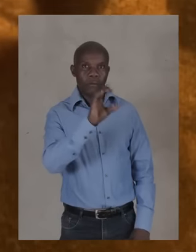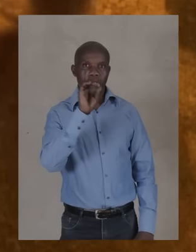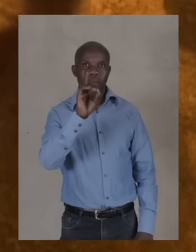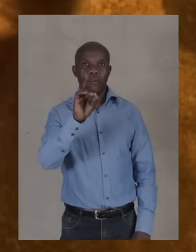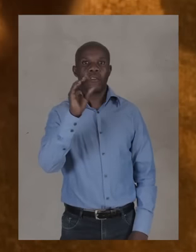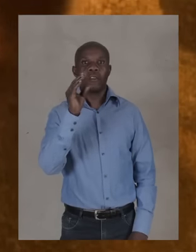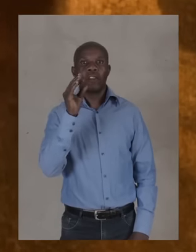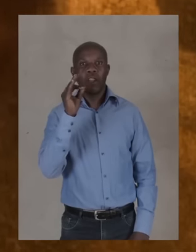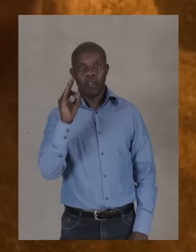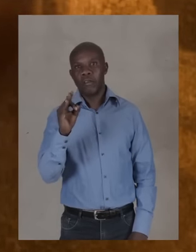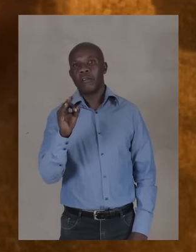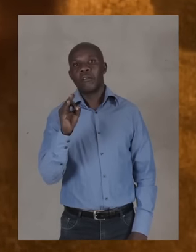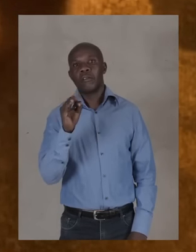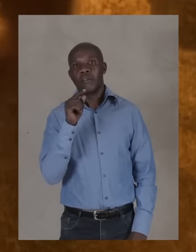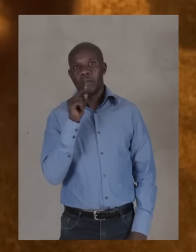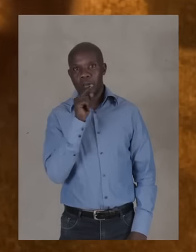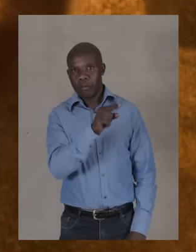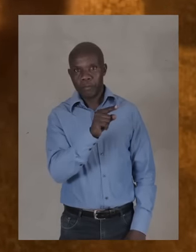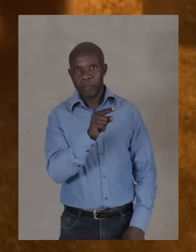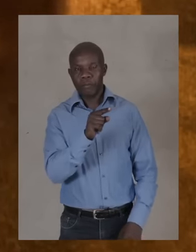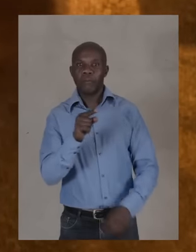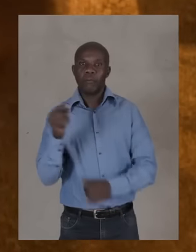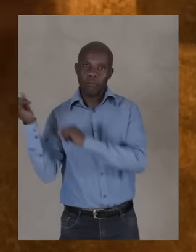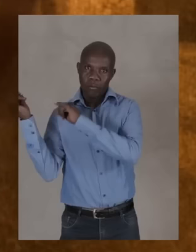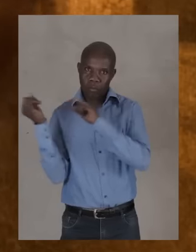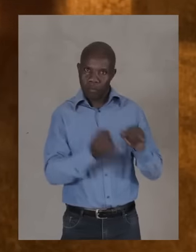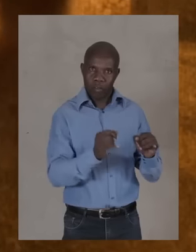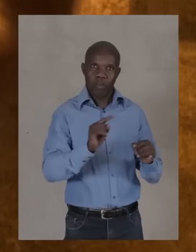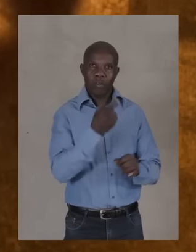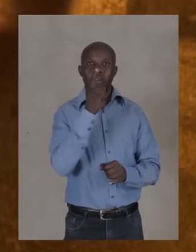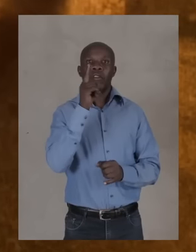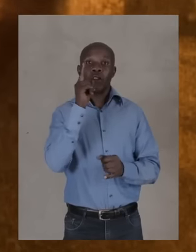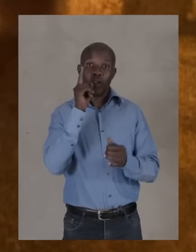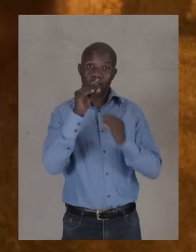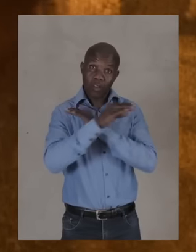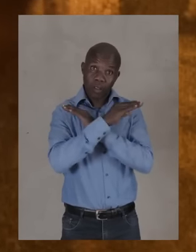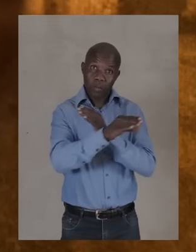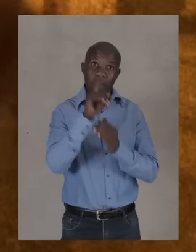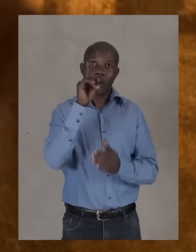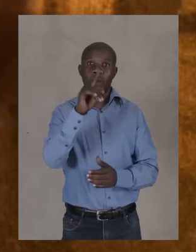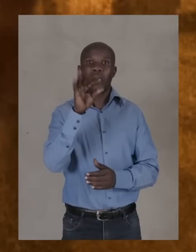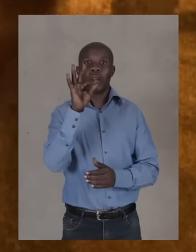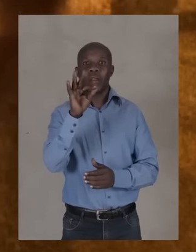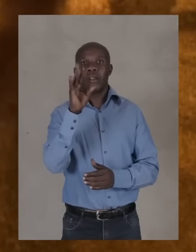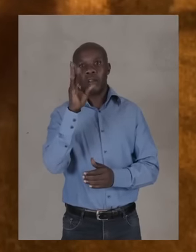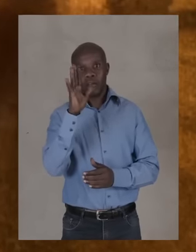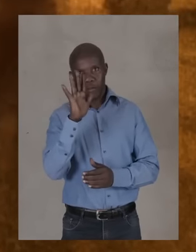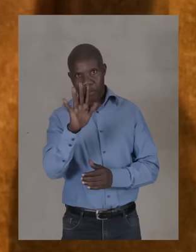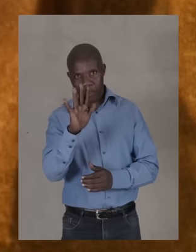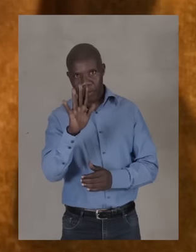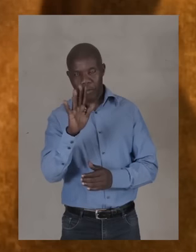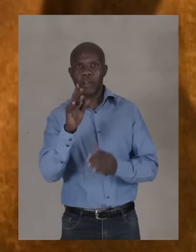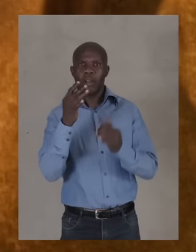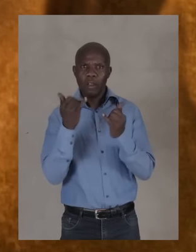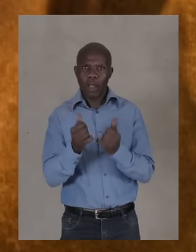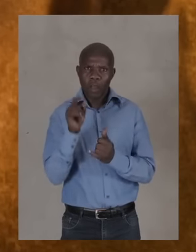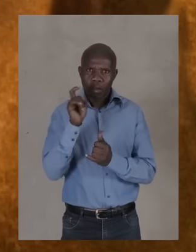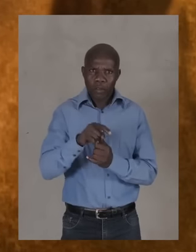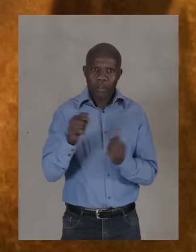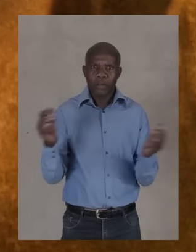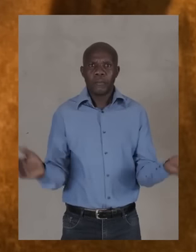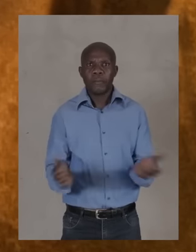The Constituency Development Fund, CDF, was first introduced to Zambia in 1995 as a means